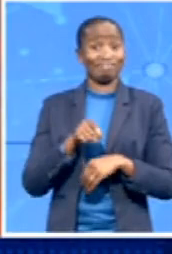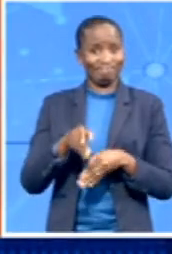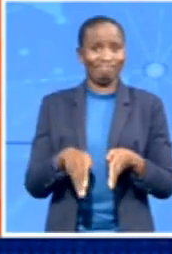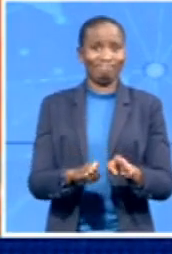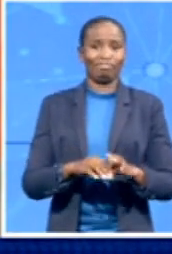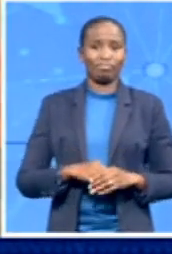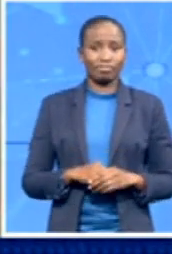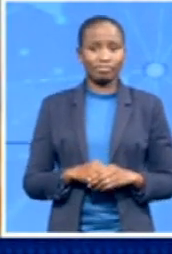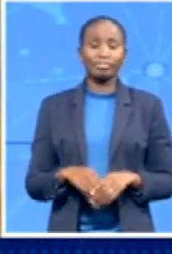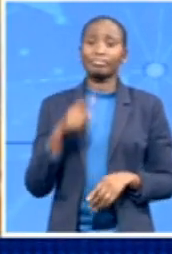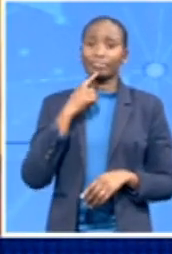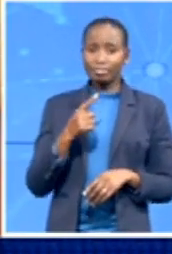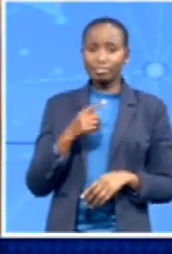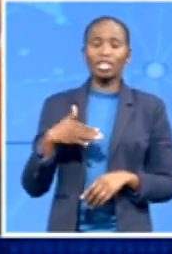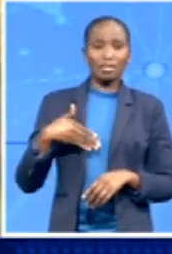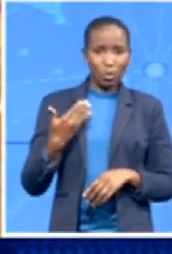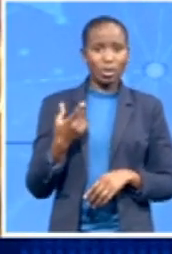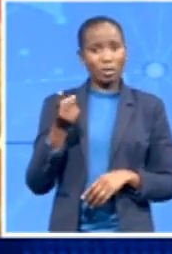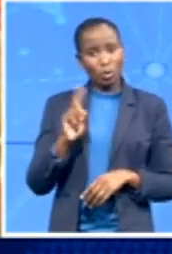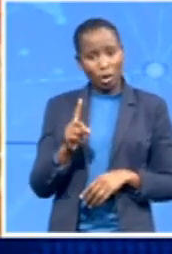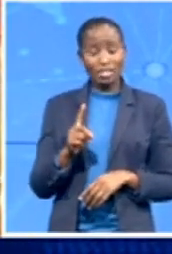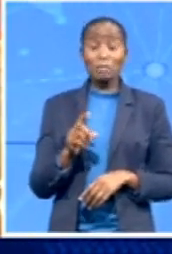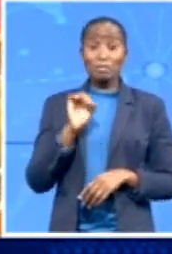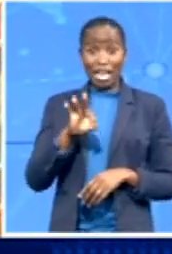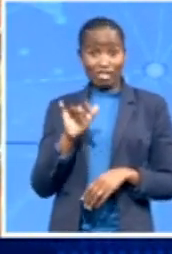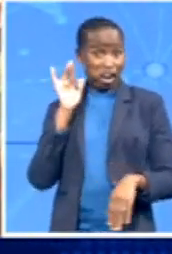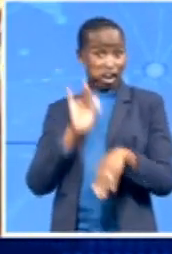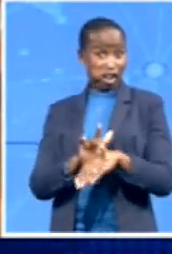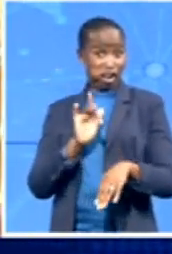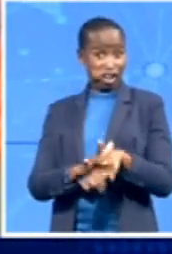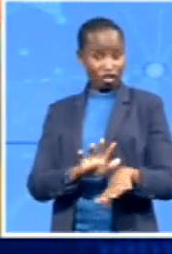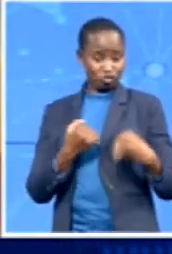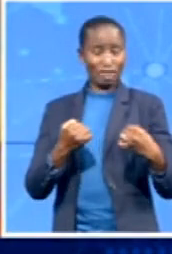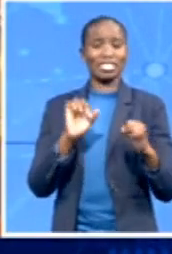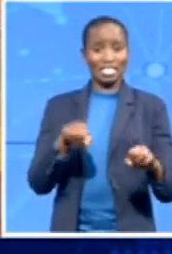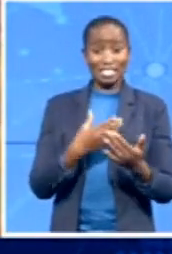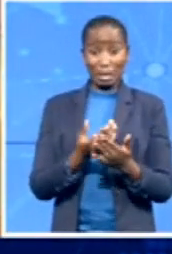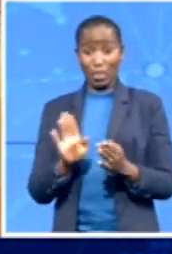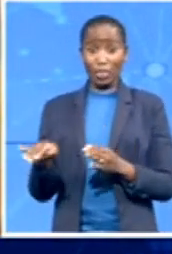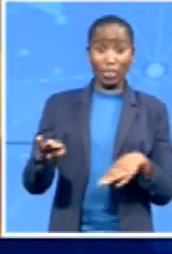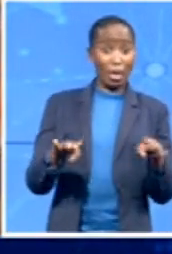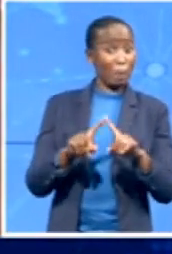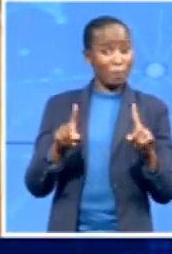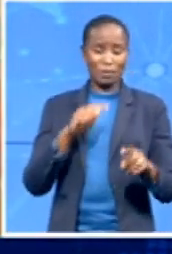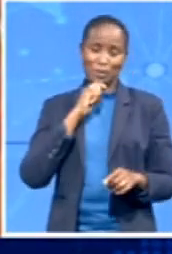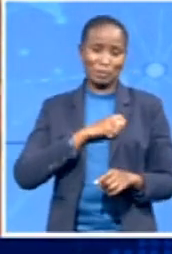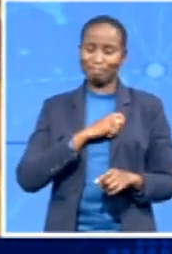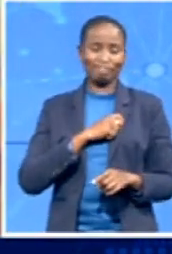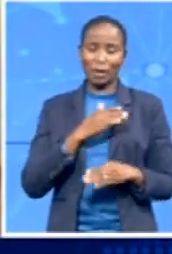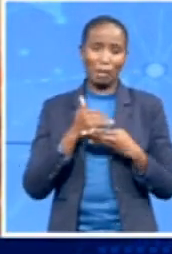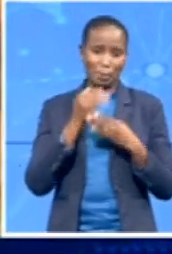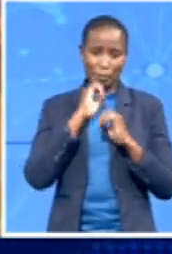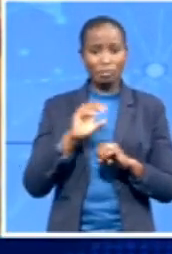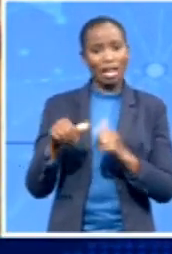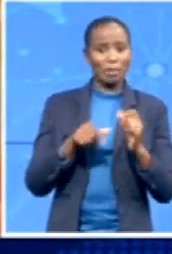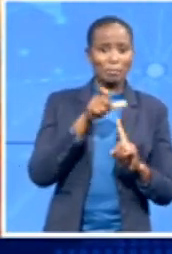driving skill to drive on this particular road. I'm going to bring in another one here. Thank you so much for your time, sir. What, your name,